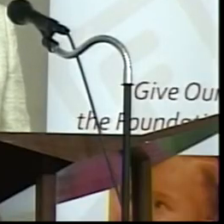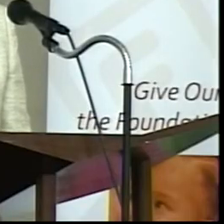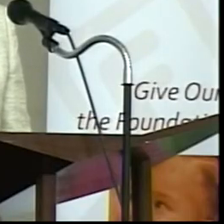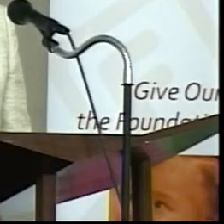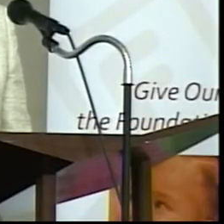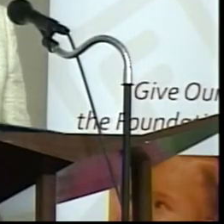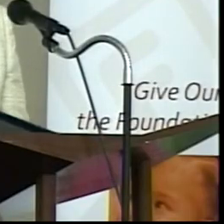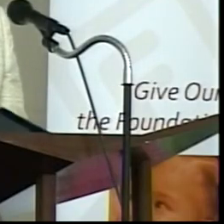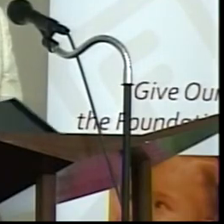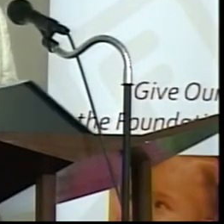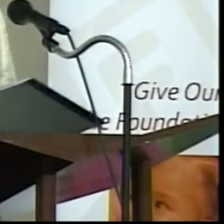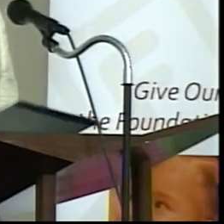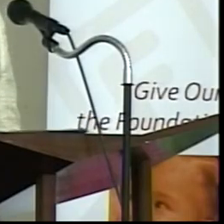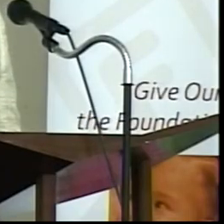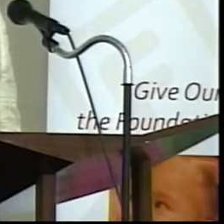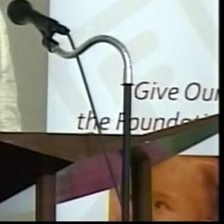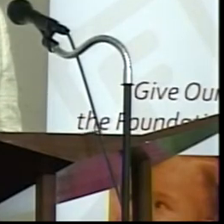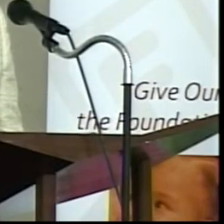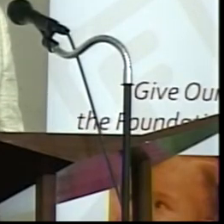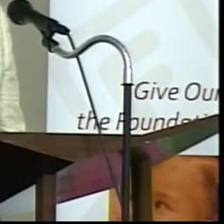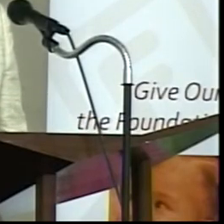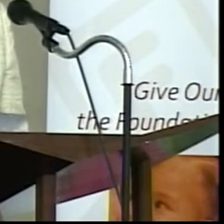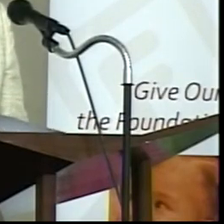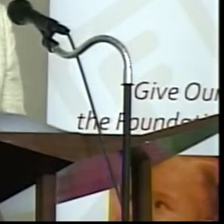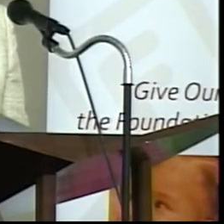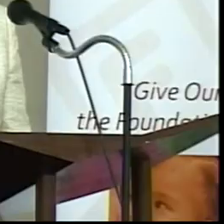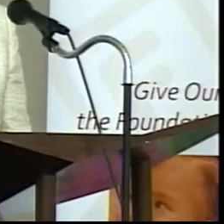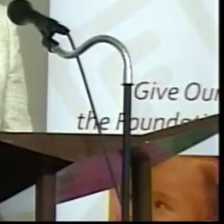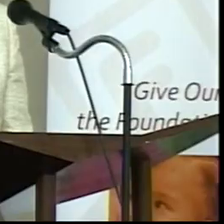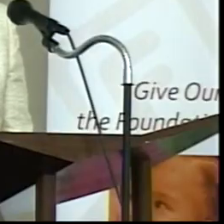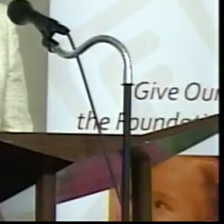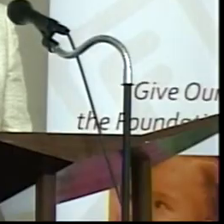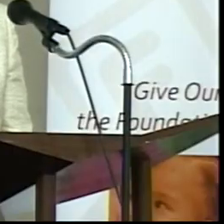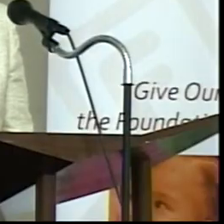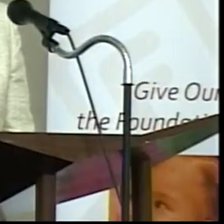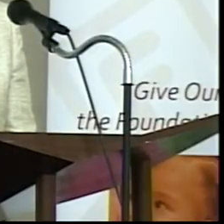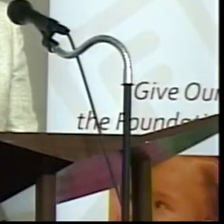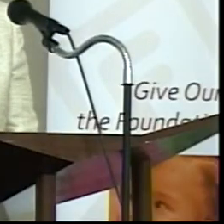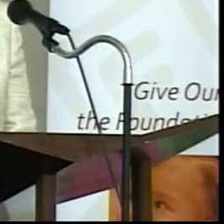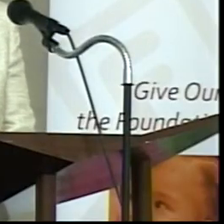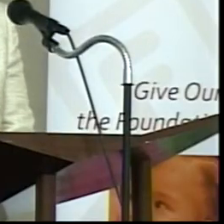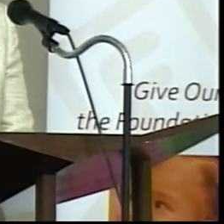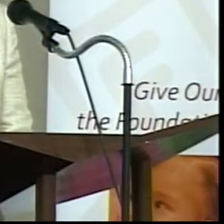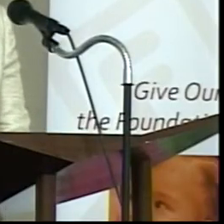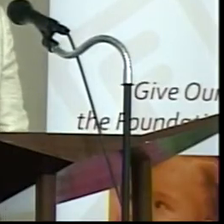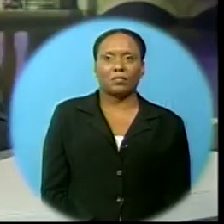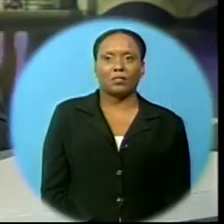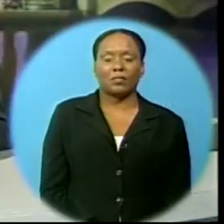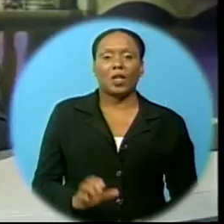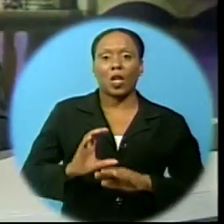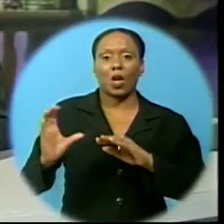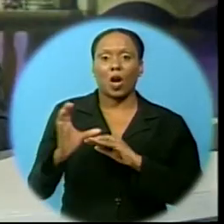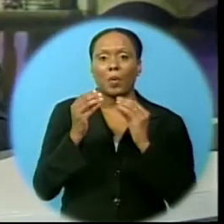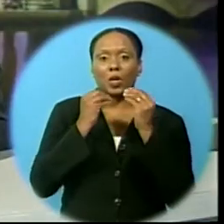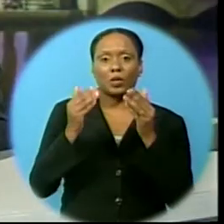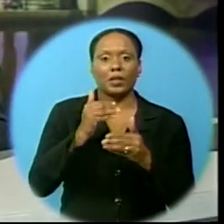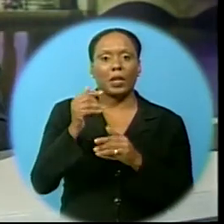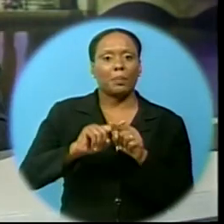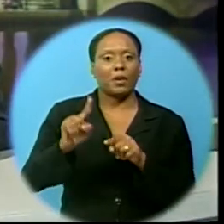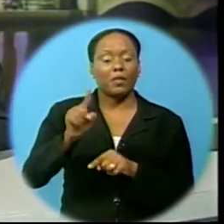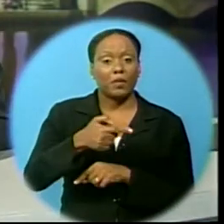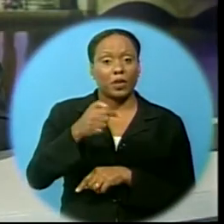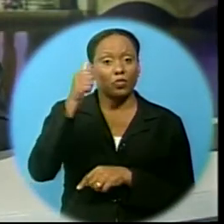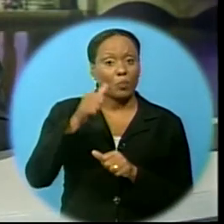institutions and foundations that will work with you as you develop within your career. Regional news